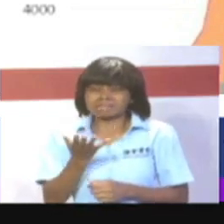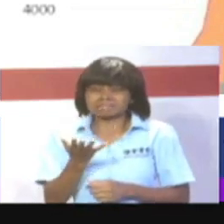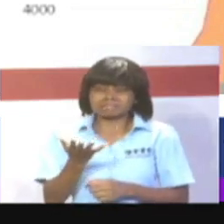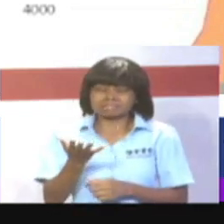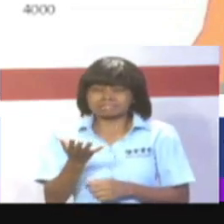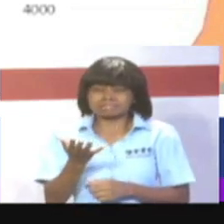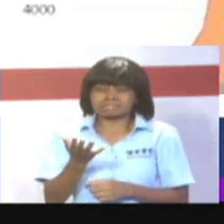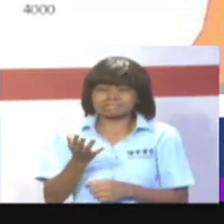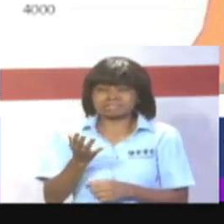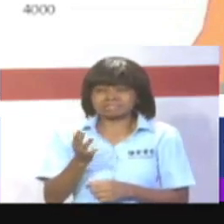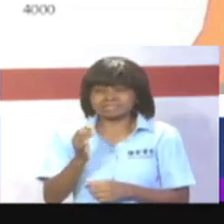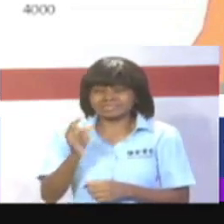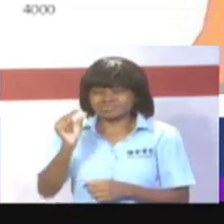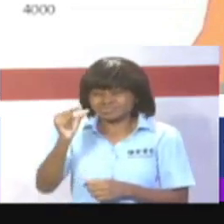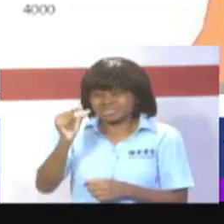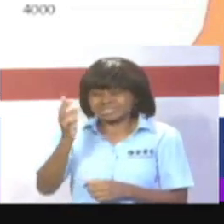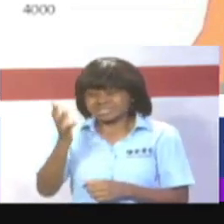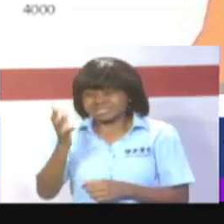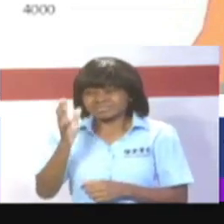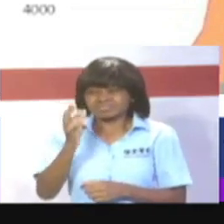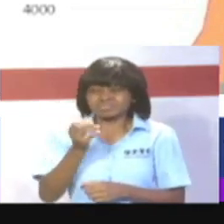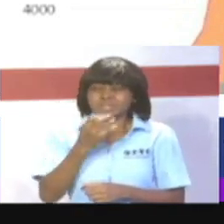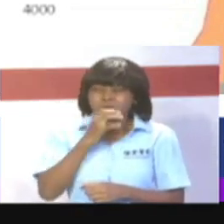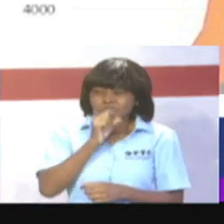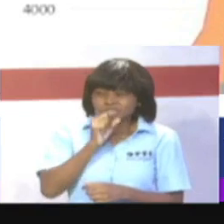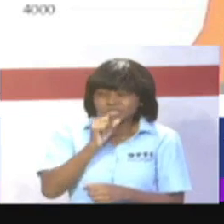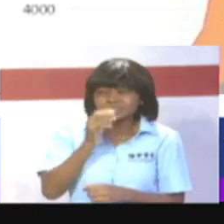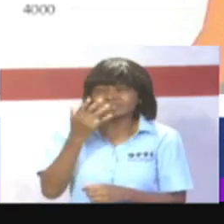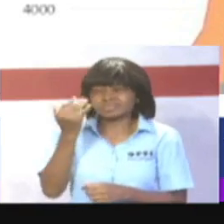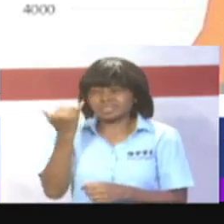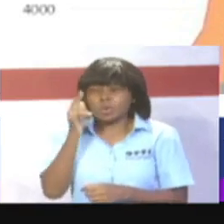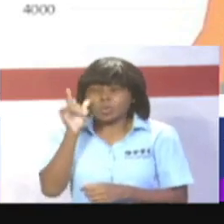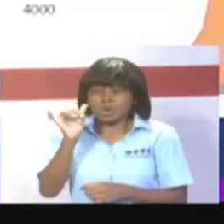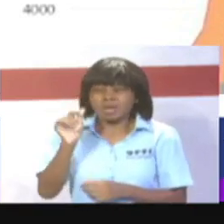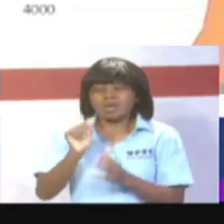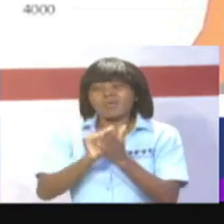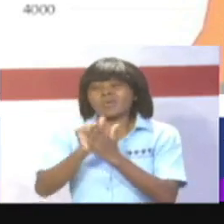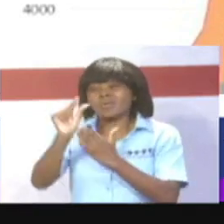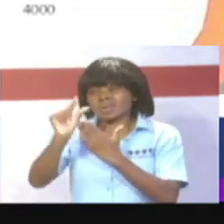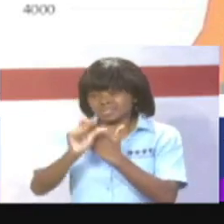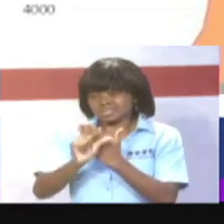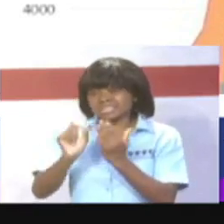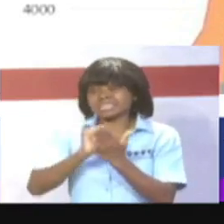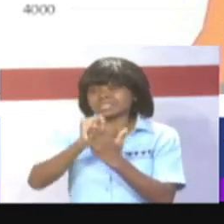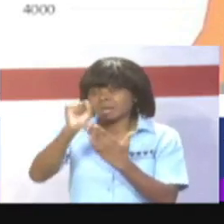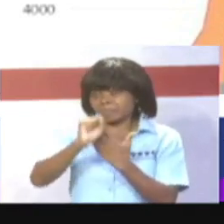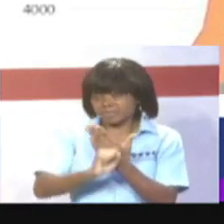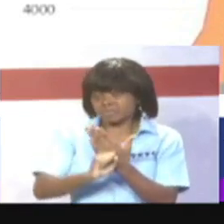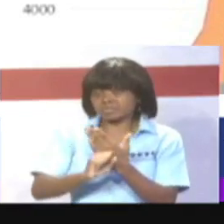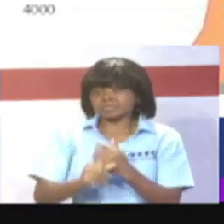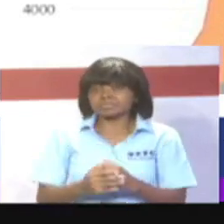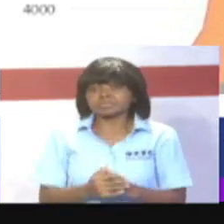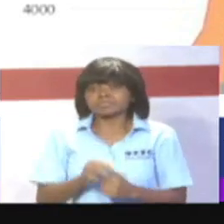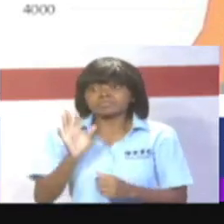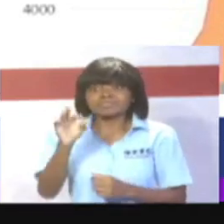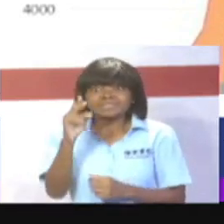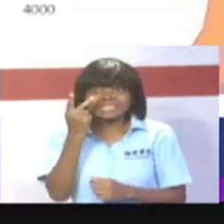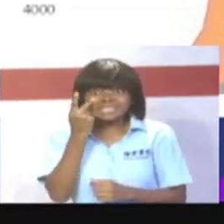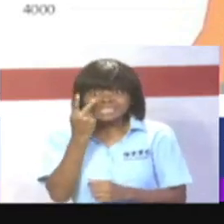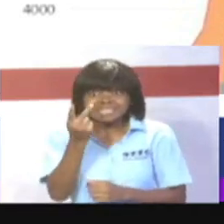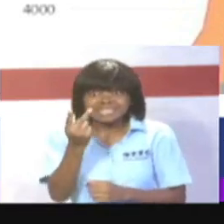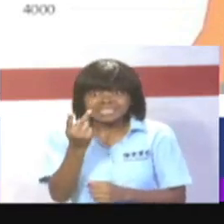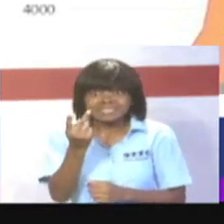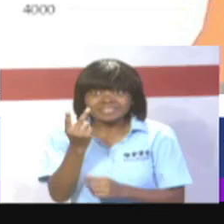are July, August, and September. So we saw that decrease from the month of May when things were at their peak and all